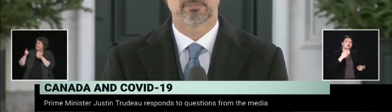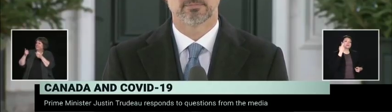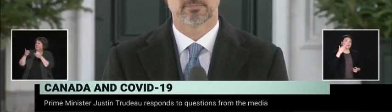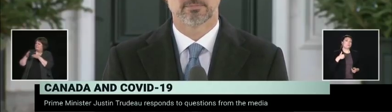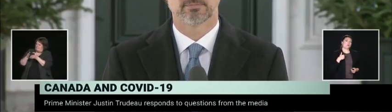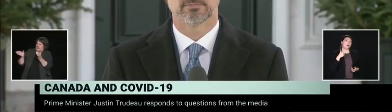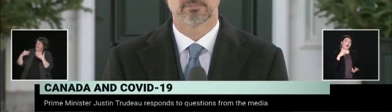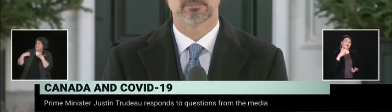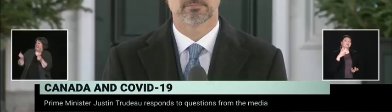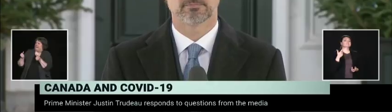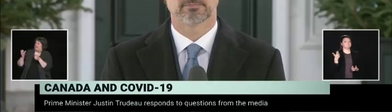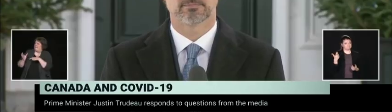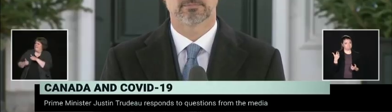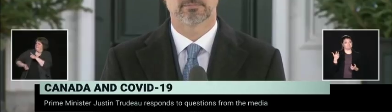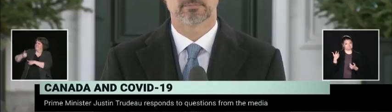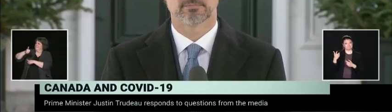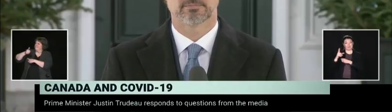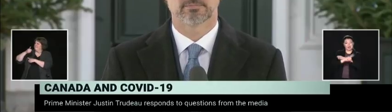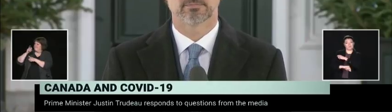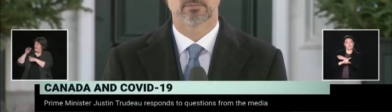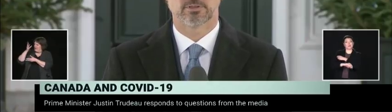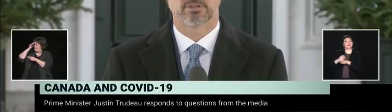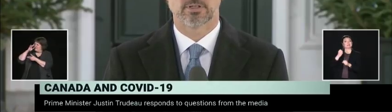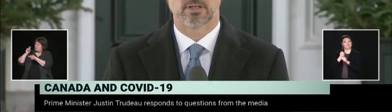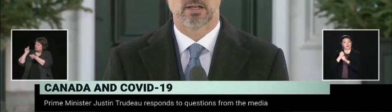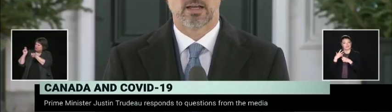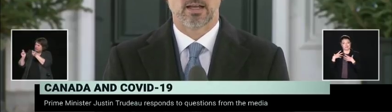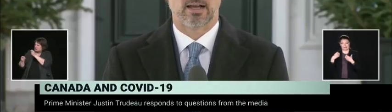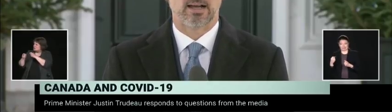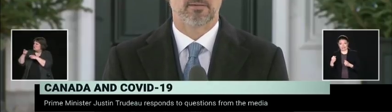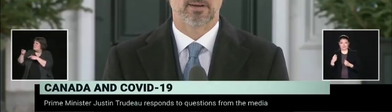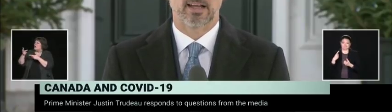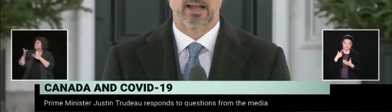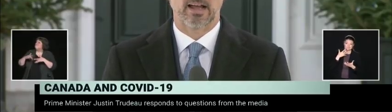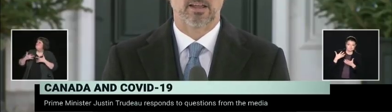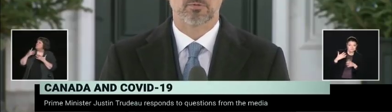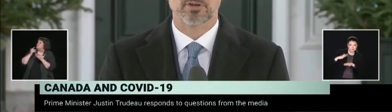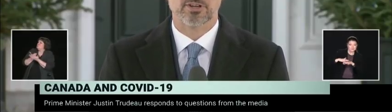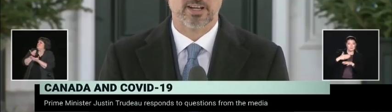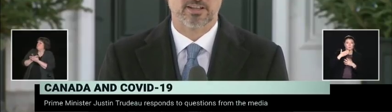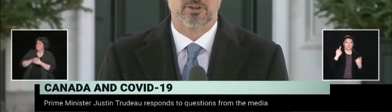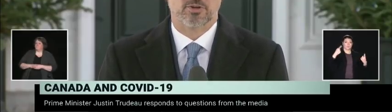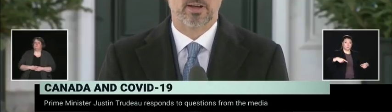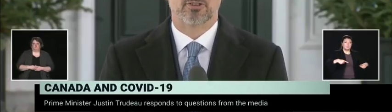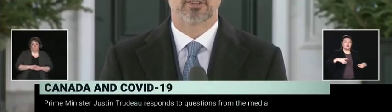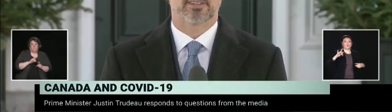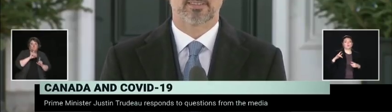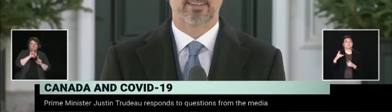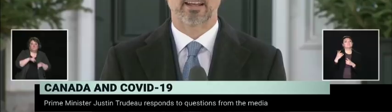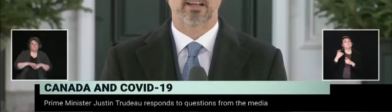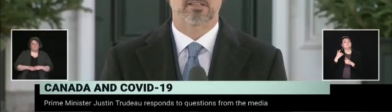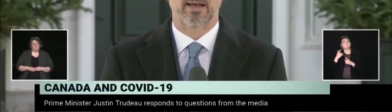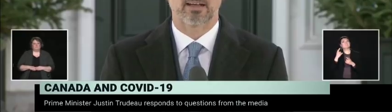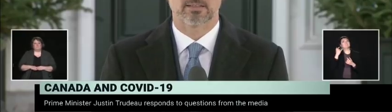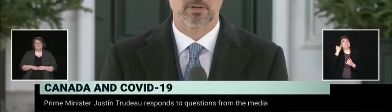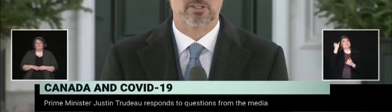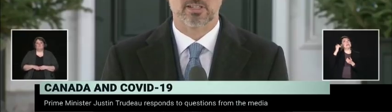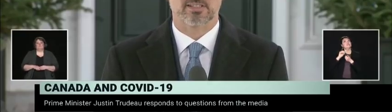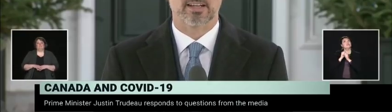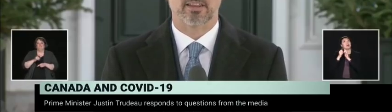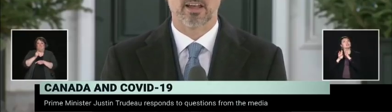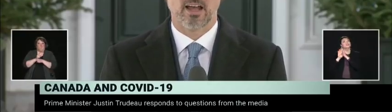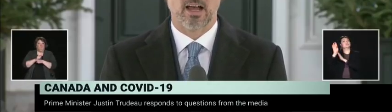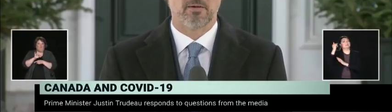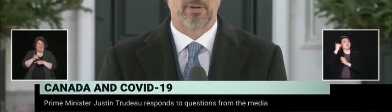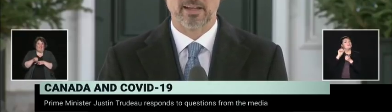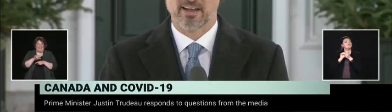tell us a little bit more about how exactly that advice changed? I appreciate that your question is taking us back to March